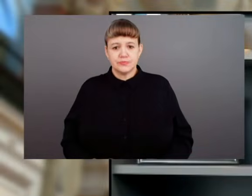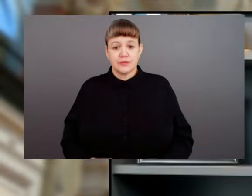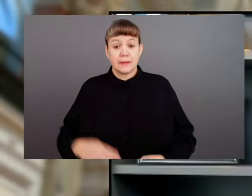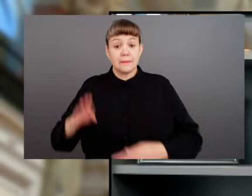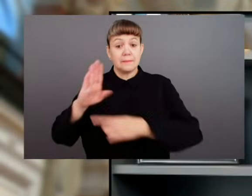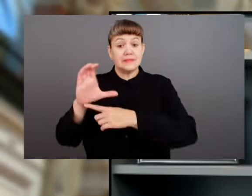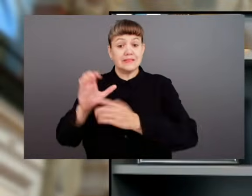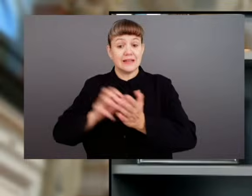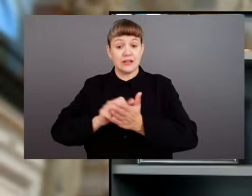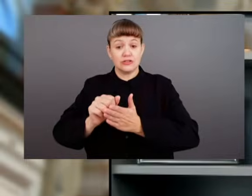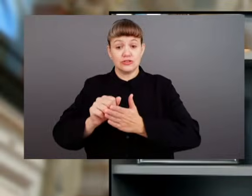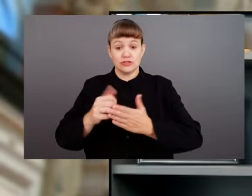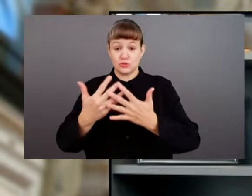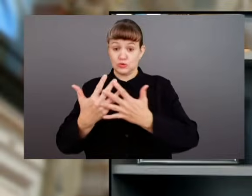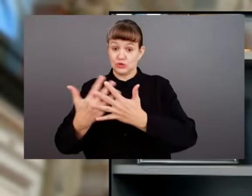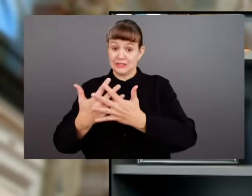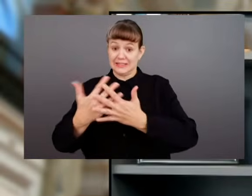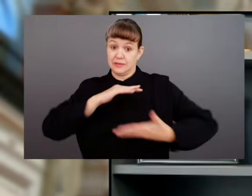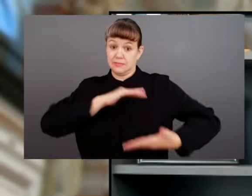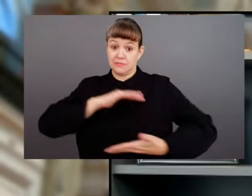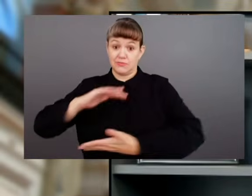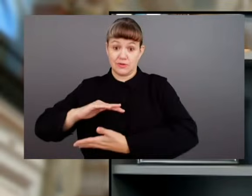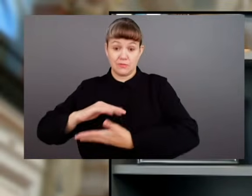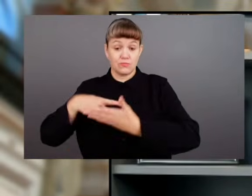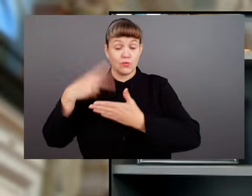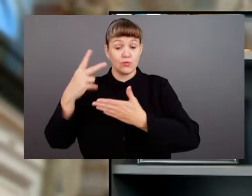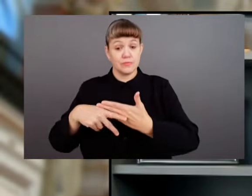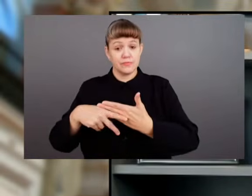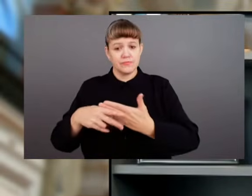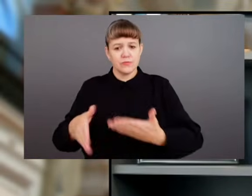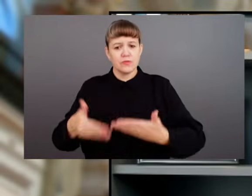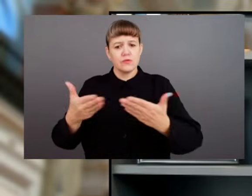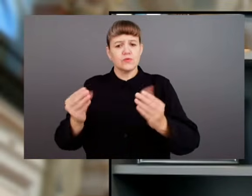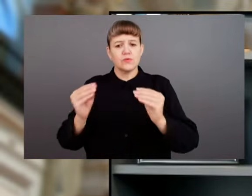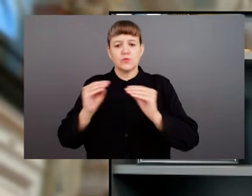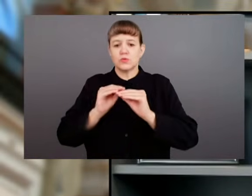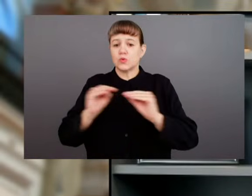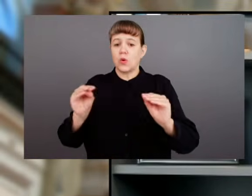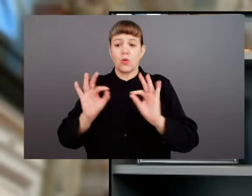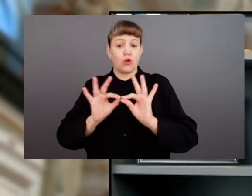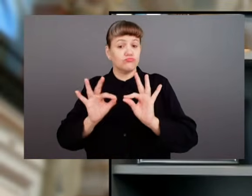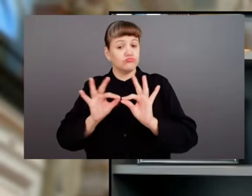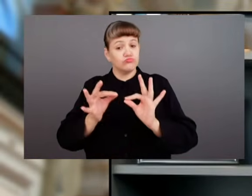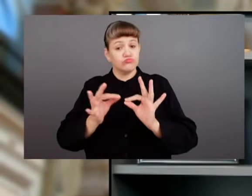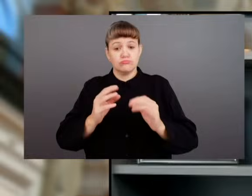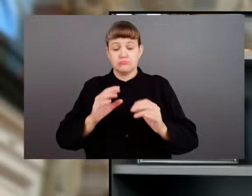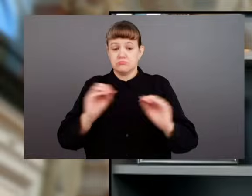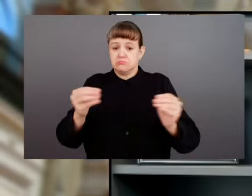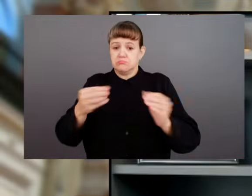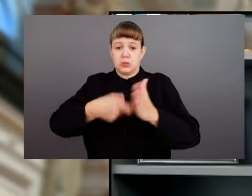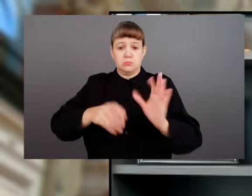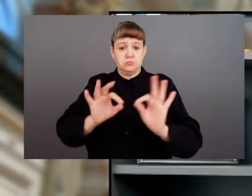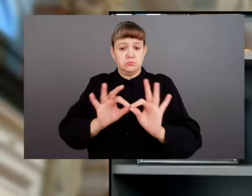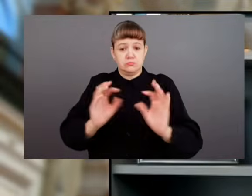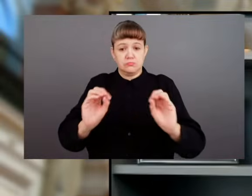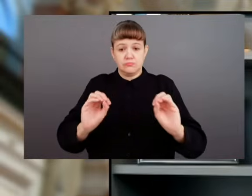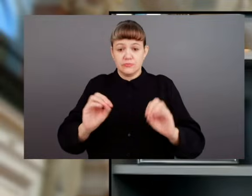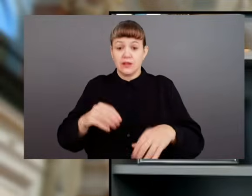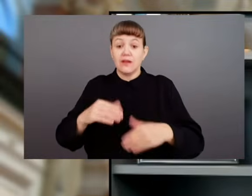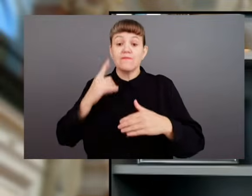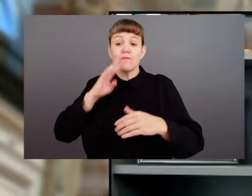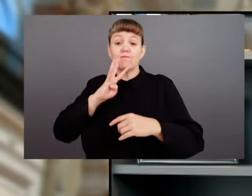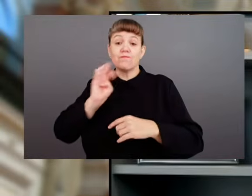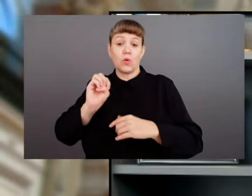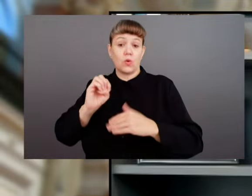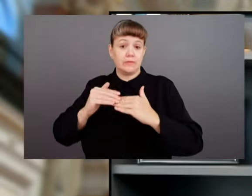mammograms available to women in BC 40 years and older. It's available throughout the province at hospitals, community imaging clinics, and through the mobile